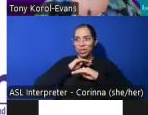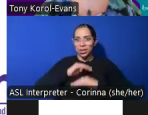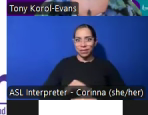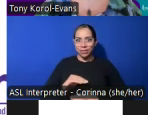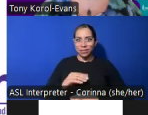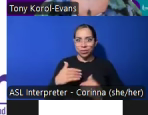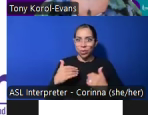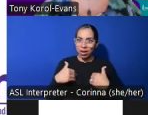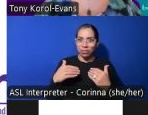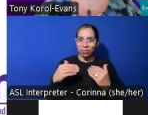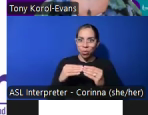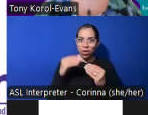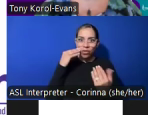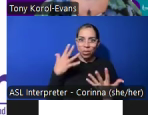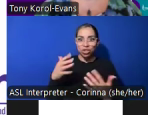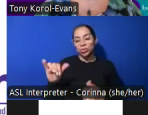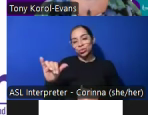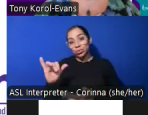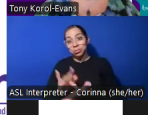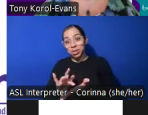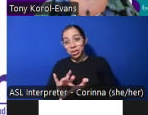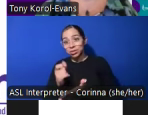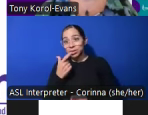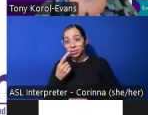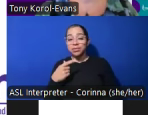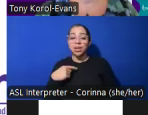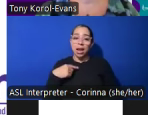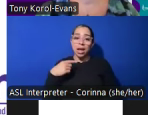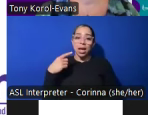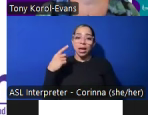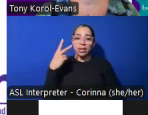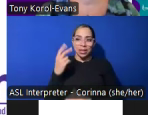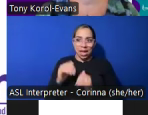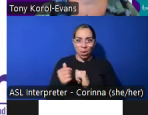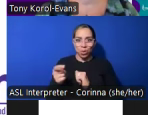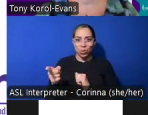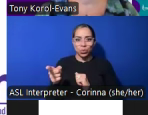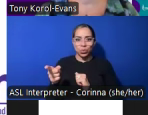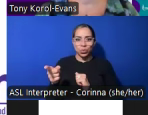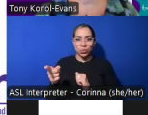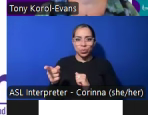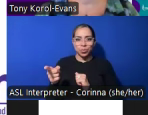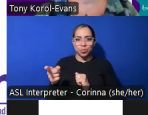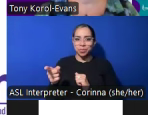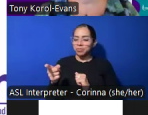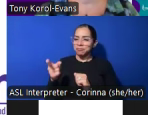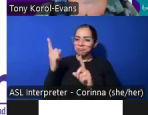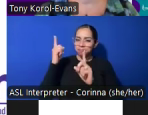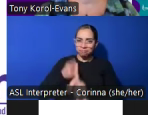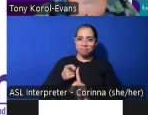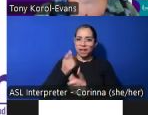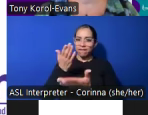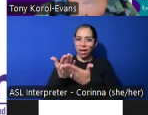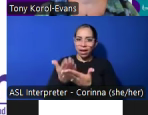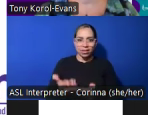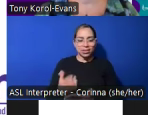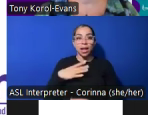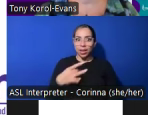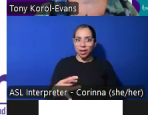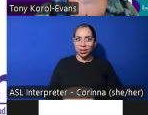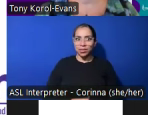pills. And I see how you kind of kept to the facts. I like that. Okay,